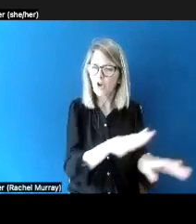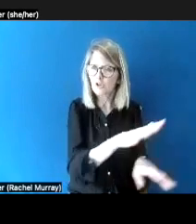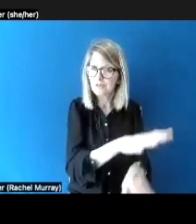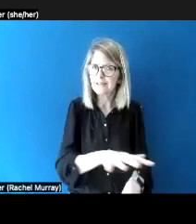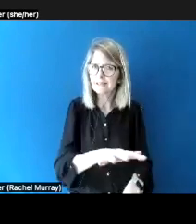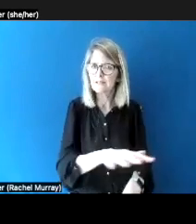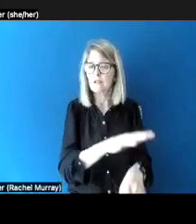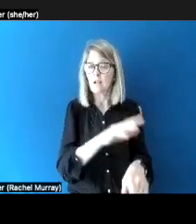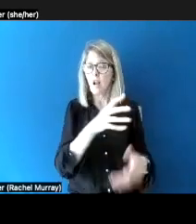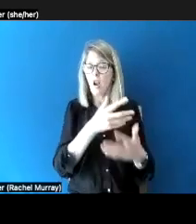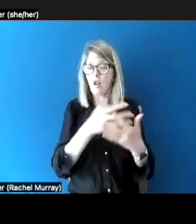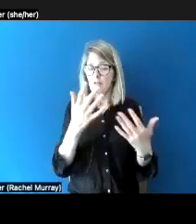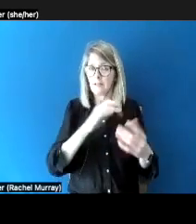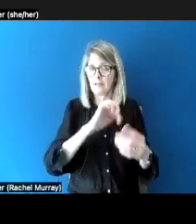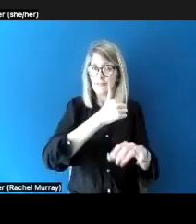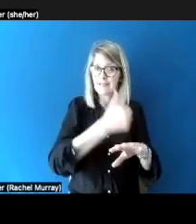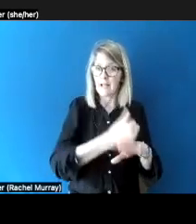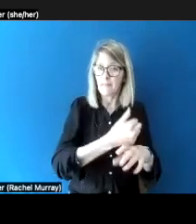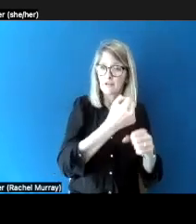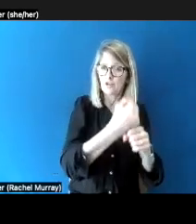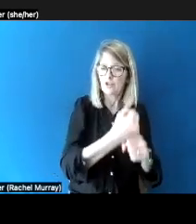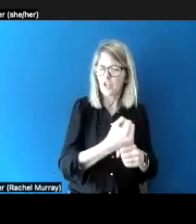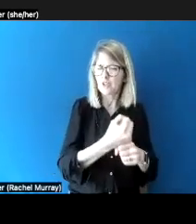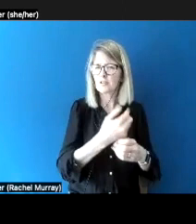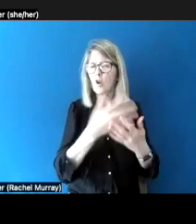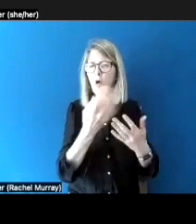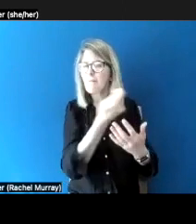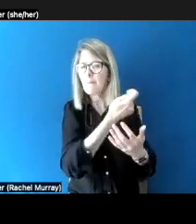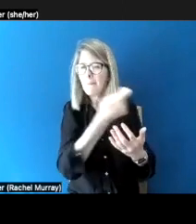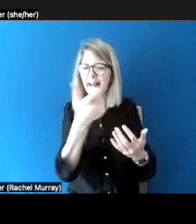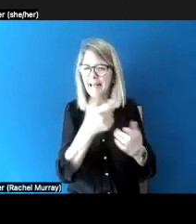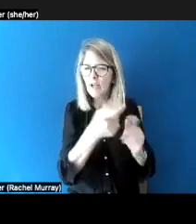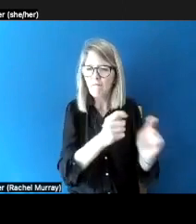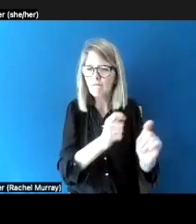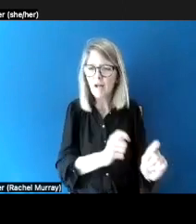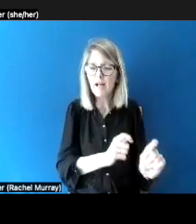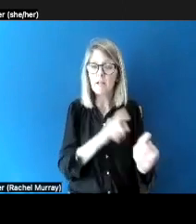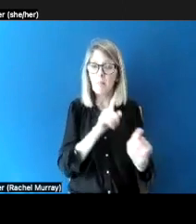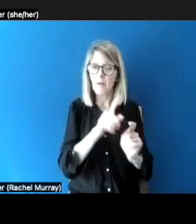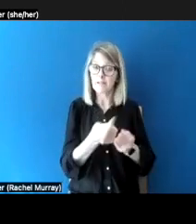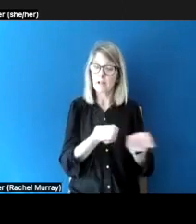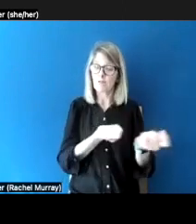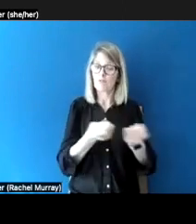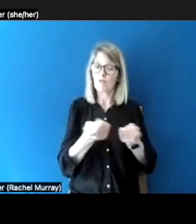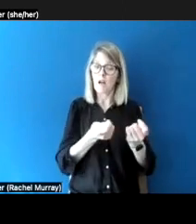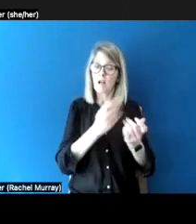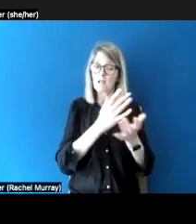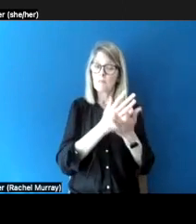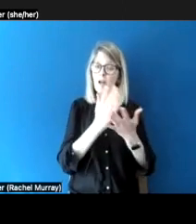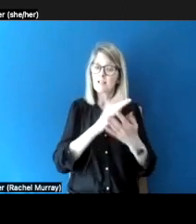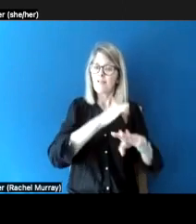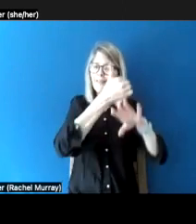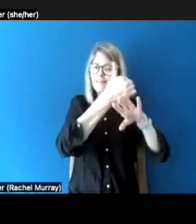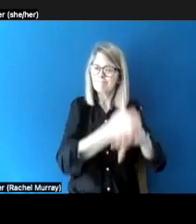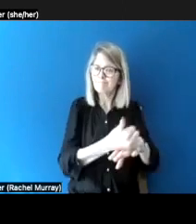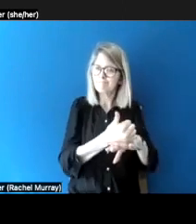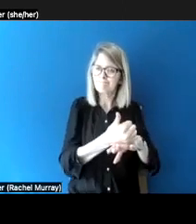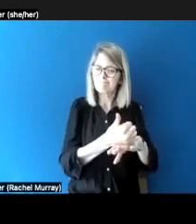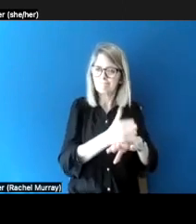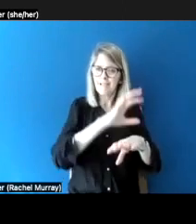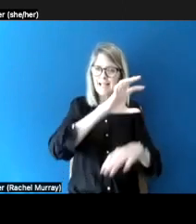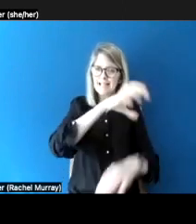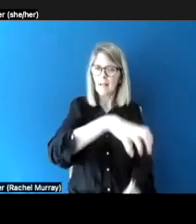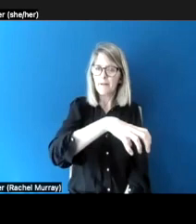church, even though it didn't have many converts, was very much run as part of the institutional establishment.